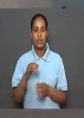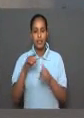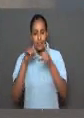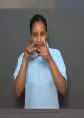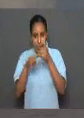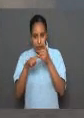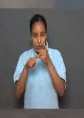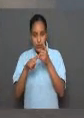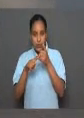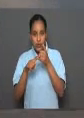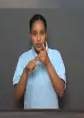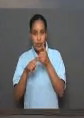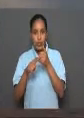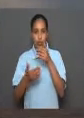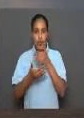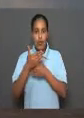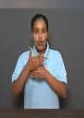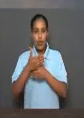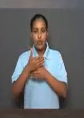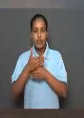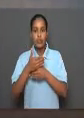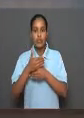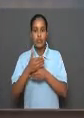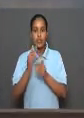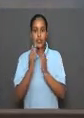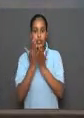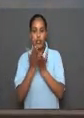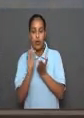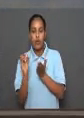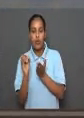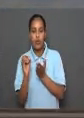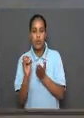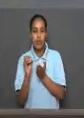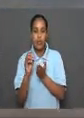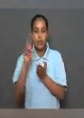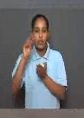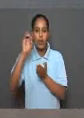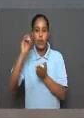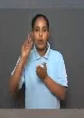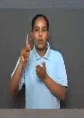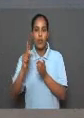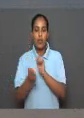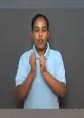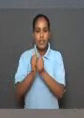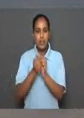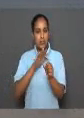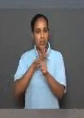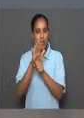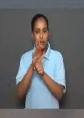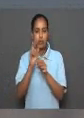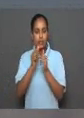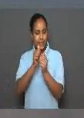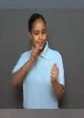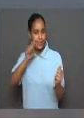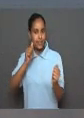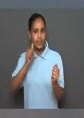The interior of the blimp is coated with a sheath of neoprene, as it is flexible enough